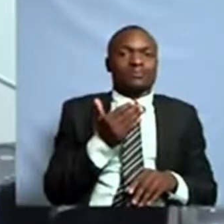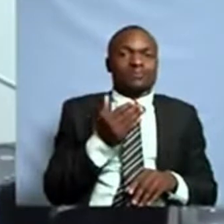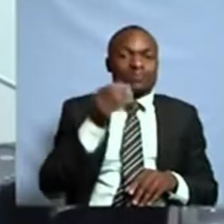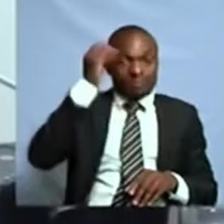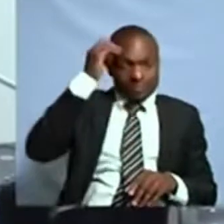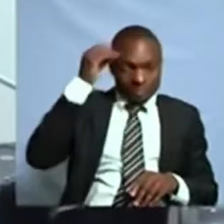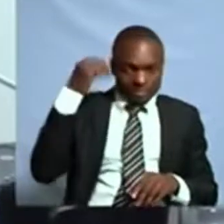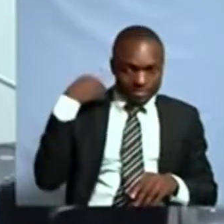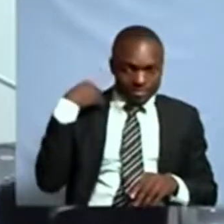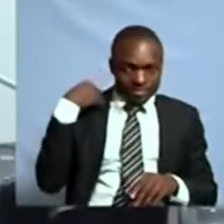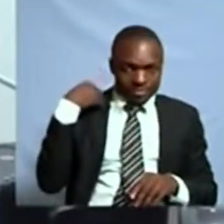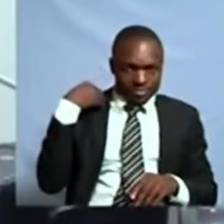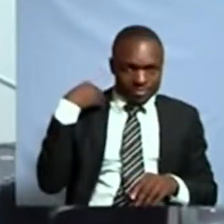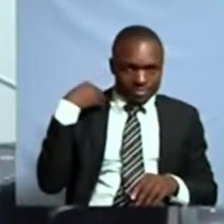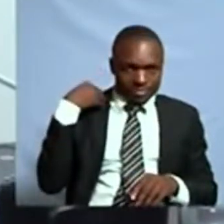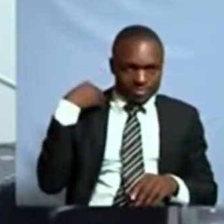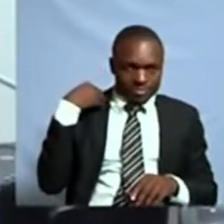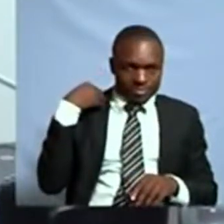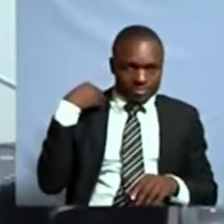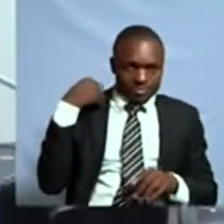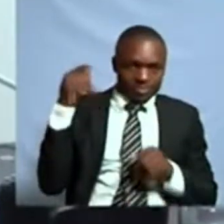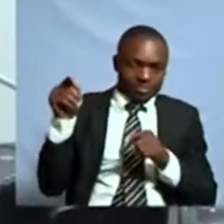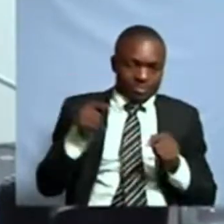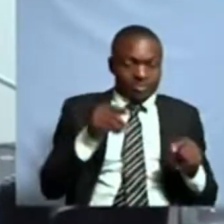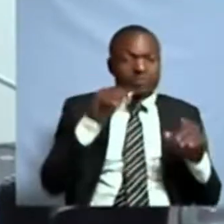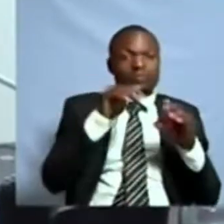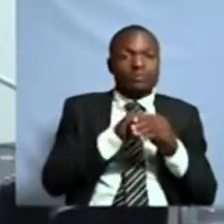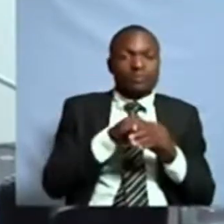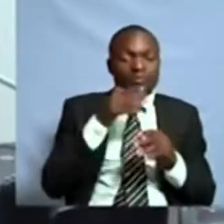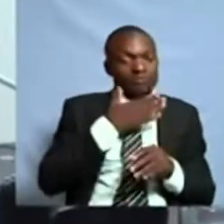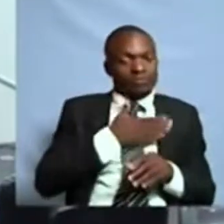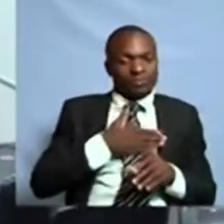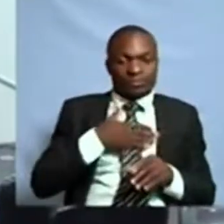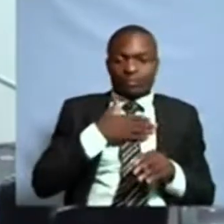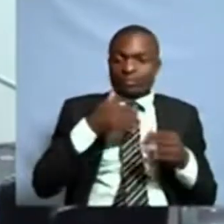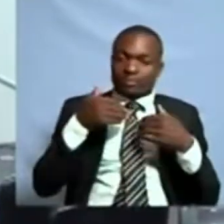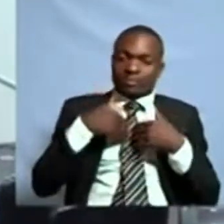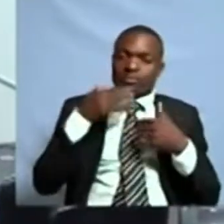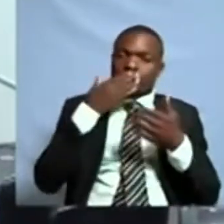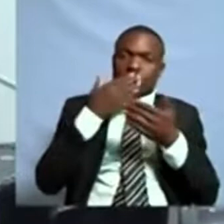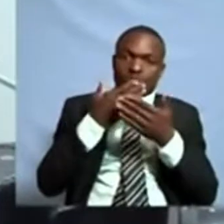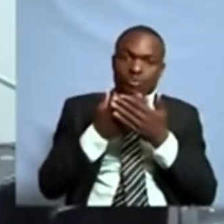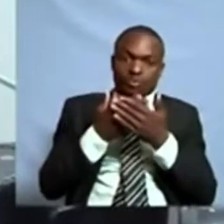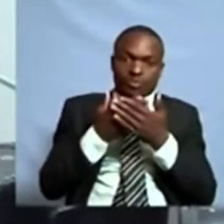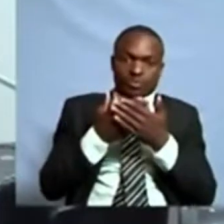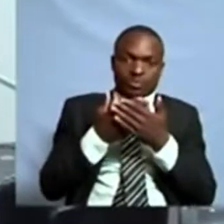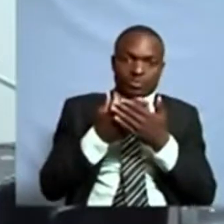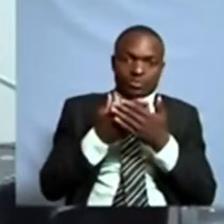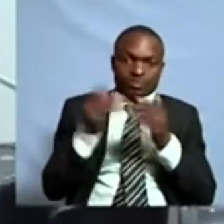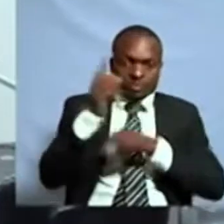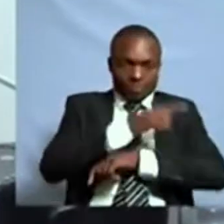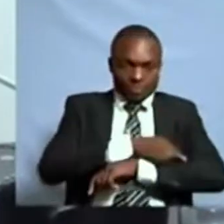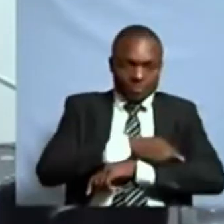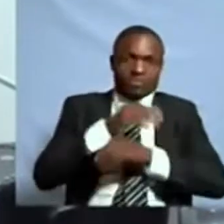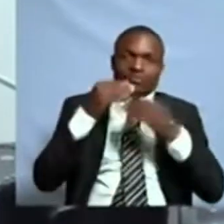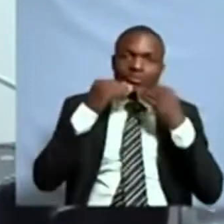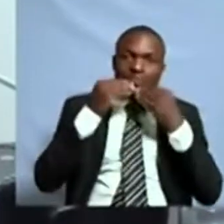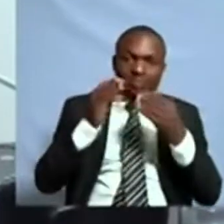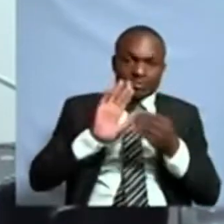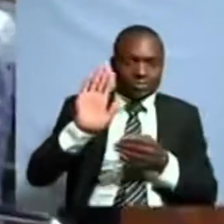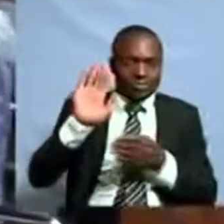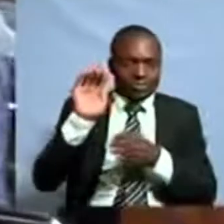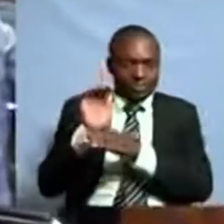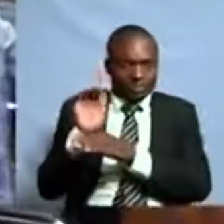offices, light shoulders as you came in. So please do have a good day. We really appreciate your contribution.